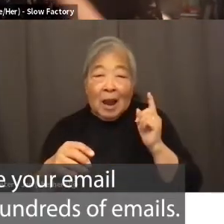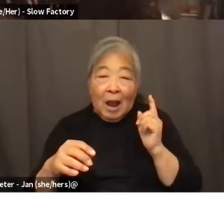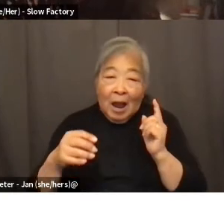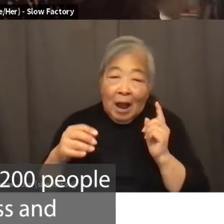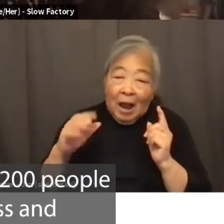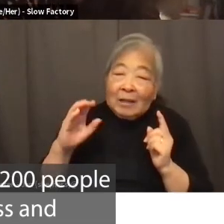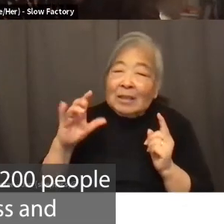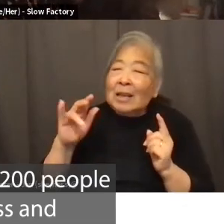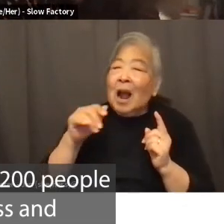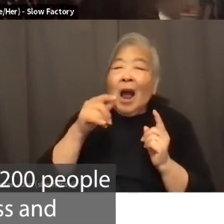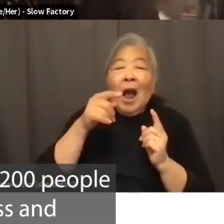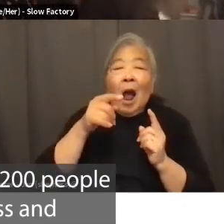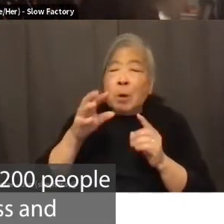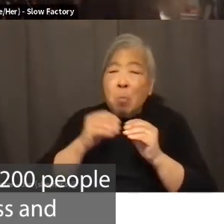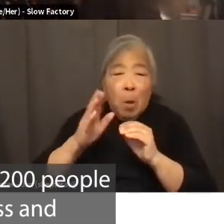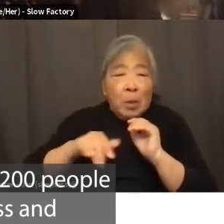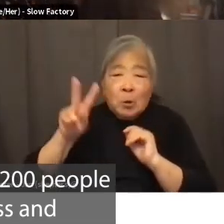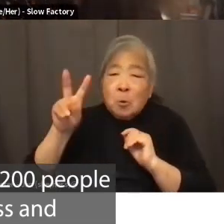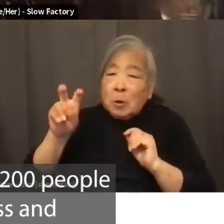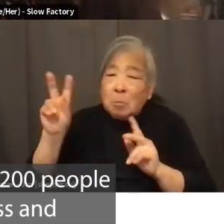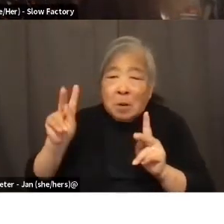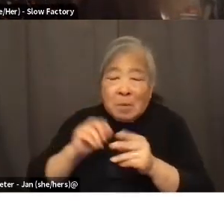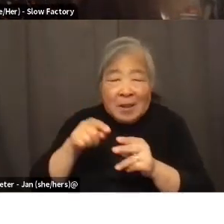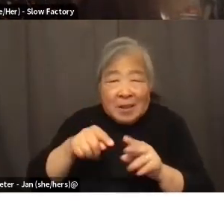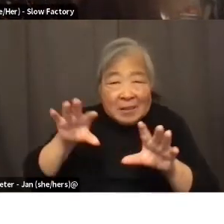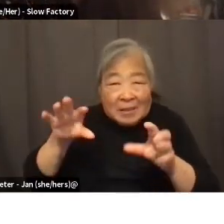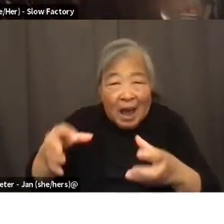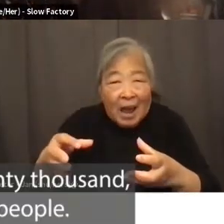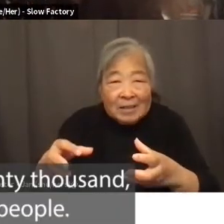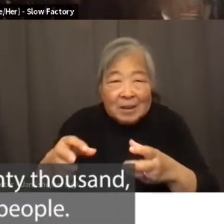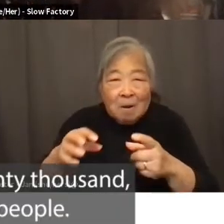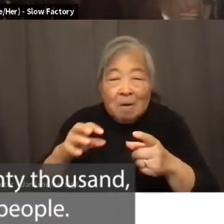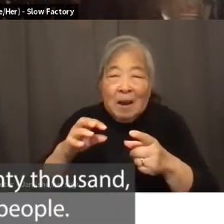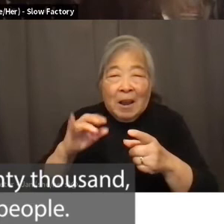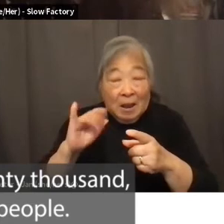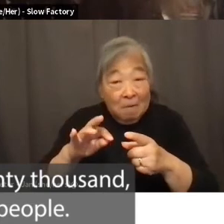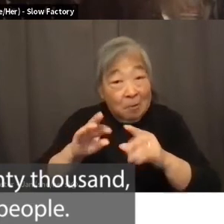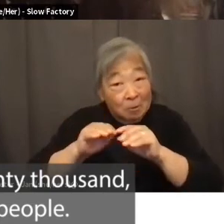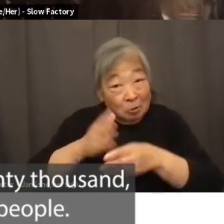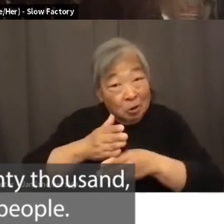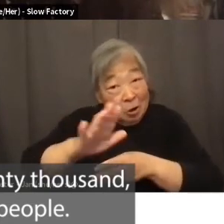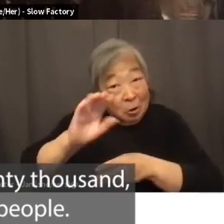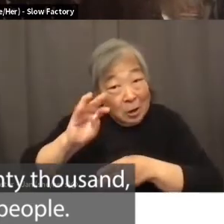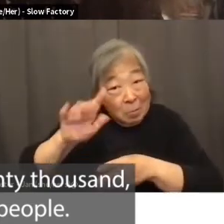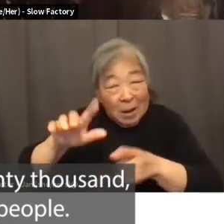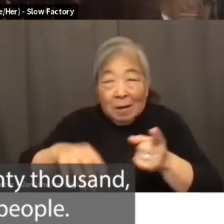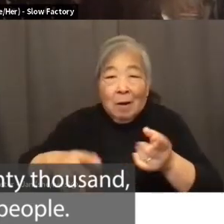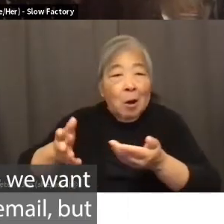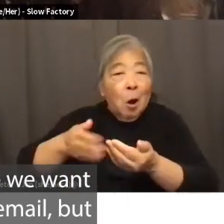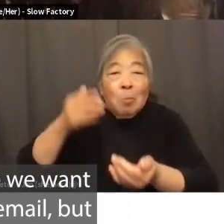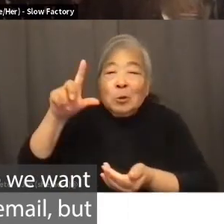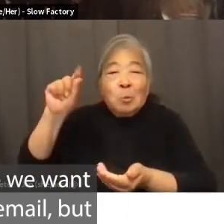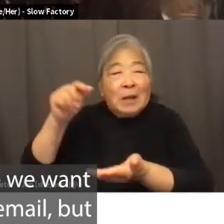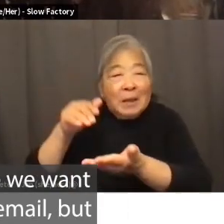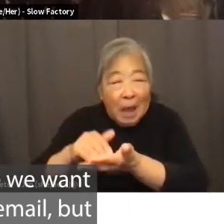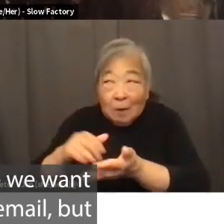of emails. There were over 200 people in your class, and and the news goes to 20,000, if not more people. So